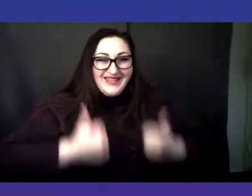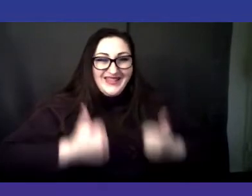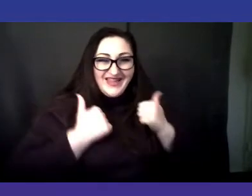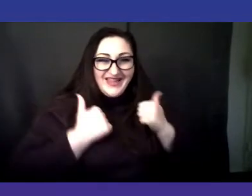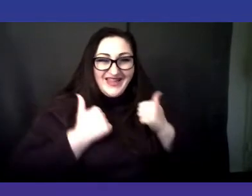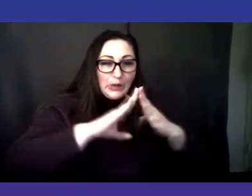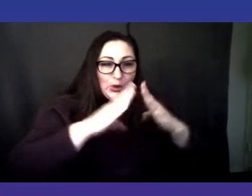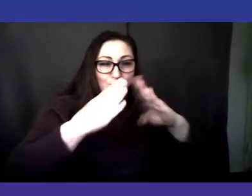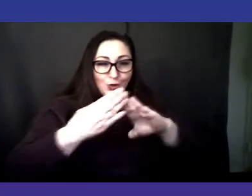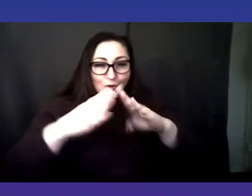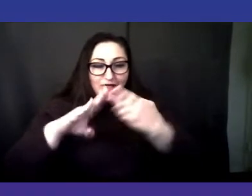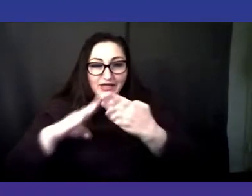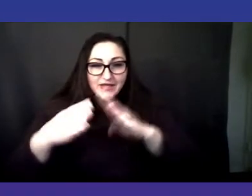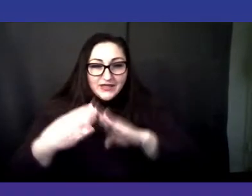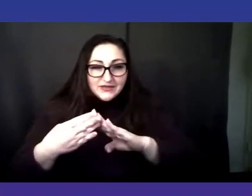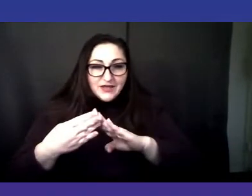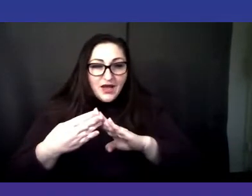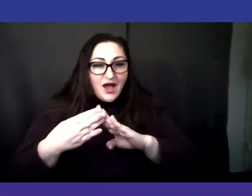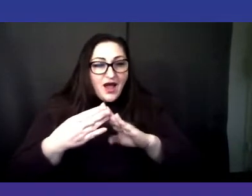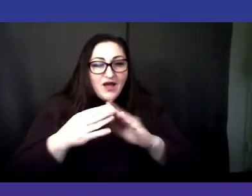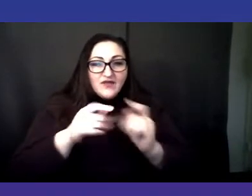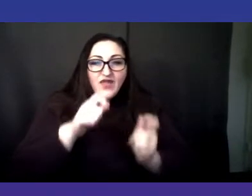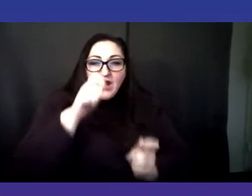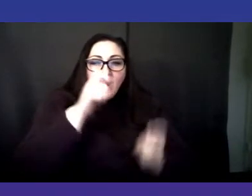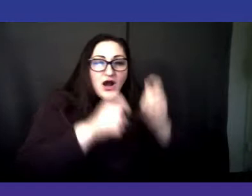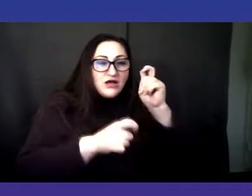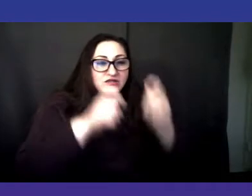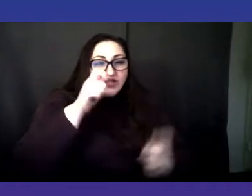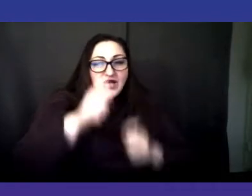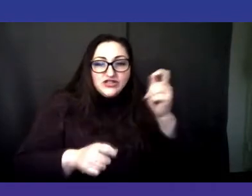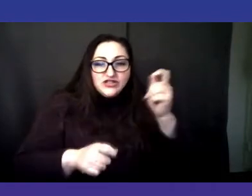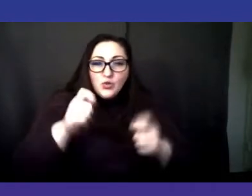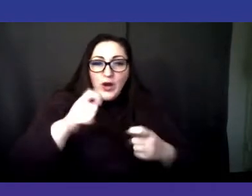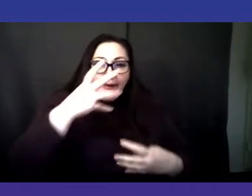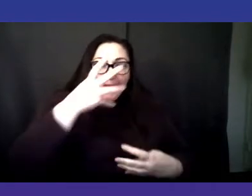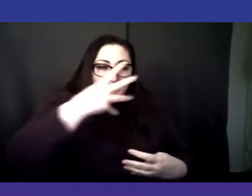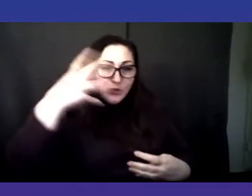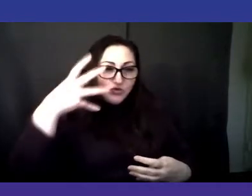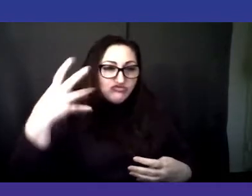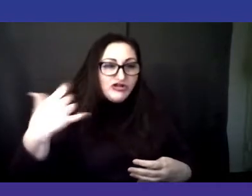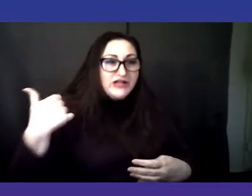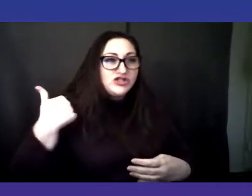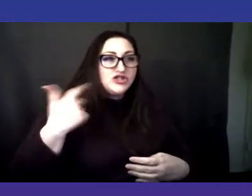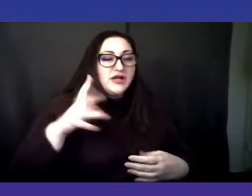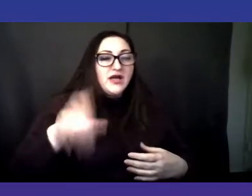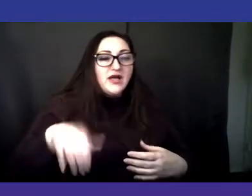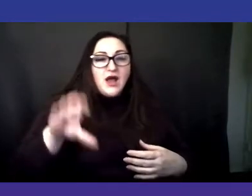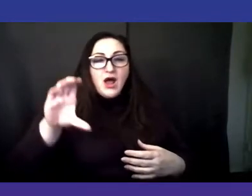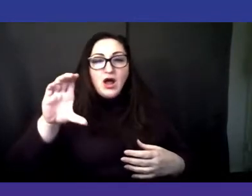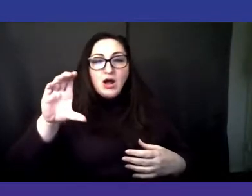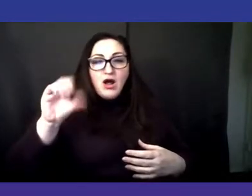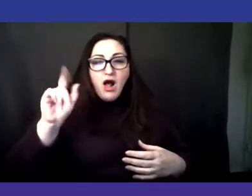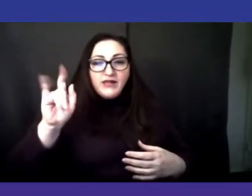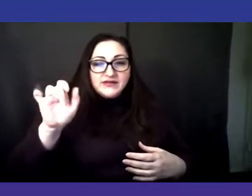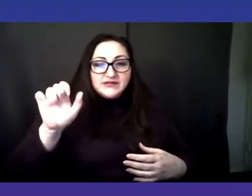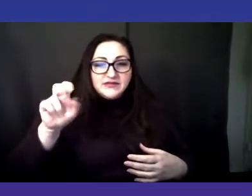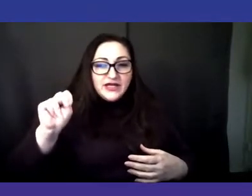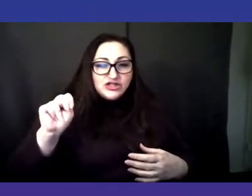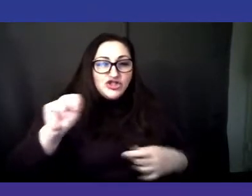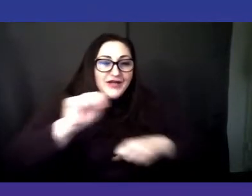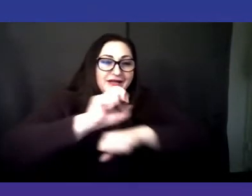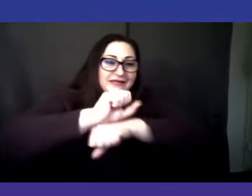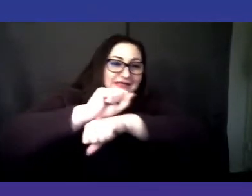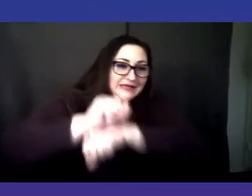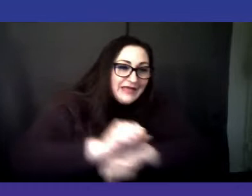where immigration, colonization, slavery, displacement are part of the